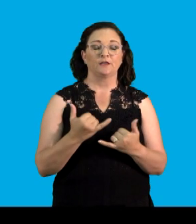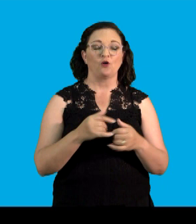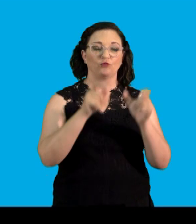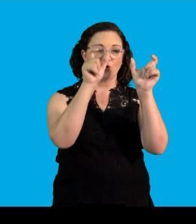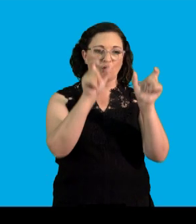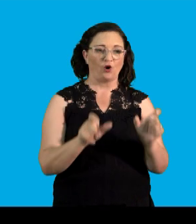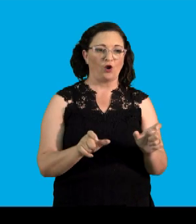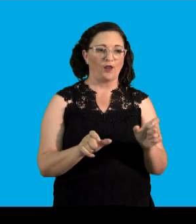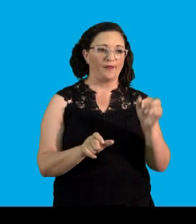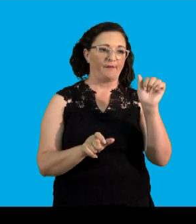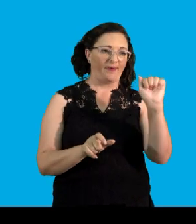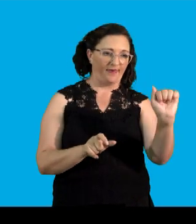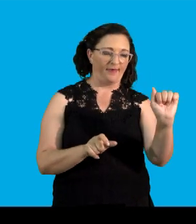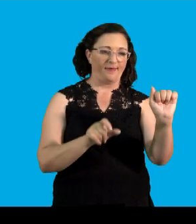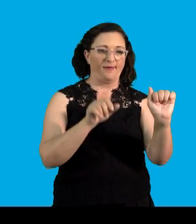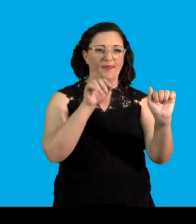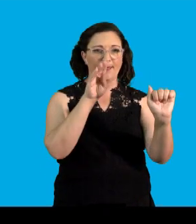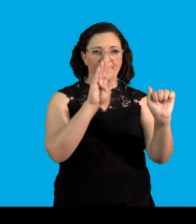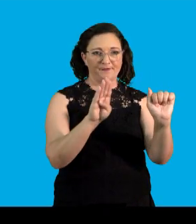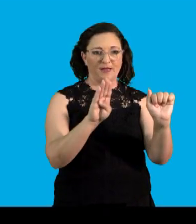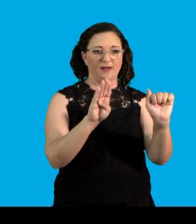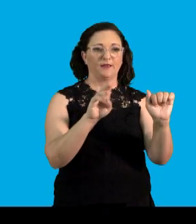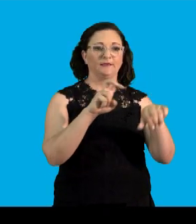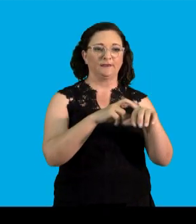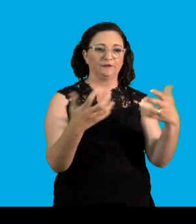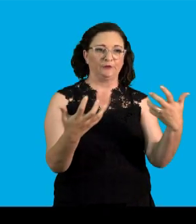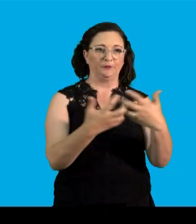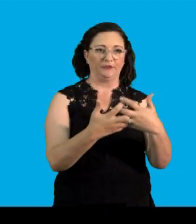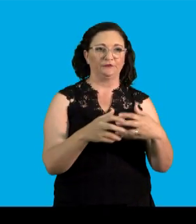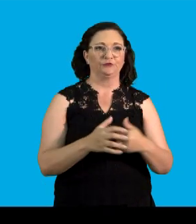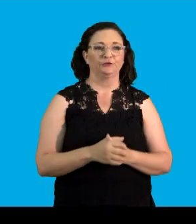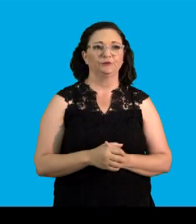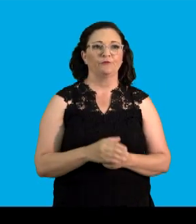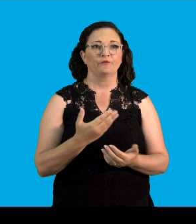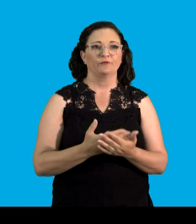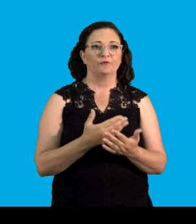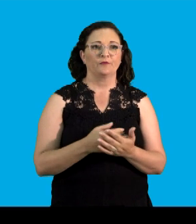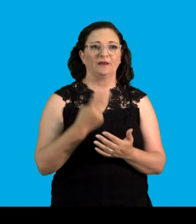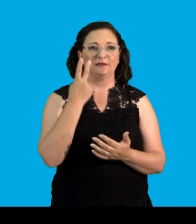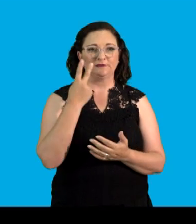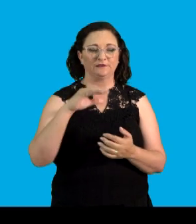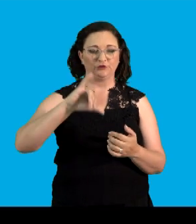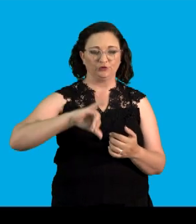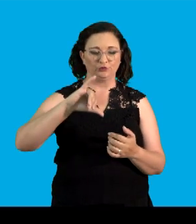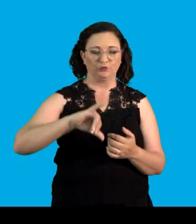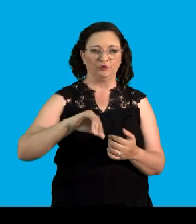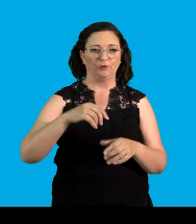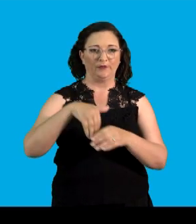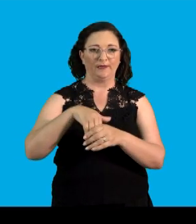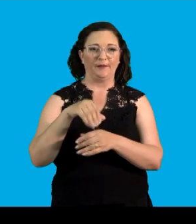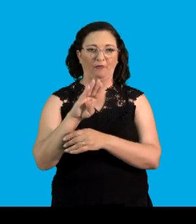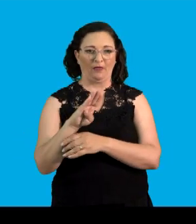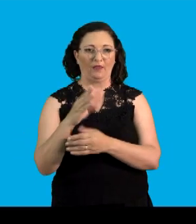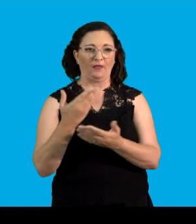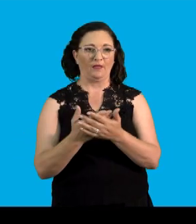is match column A, column A and B. Rather, choose description from column B that matches a term in column